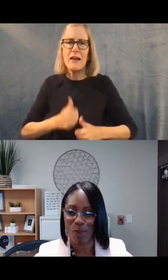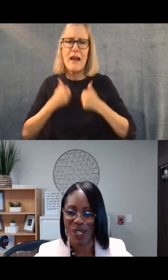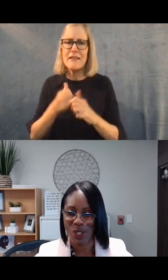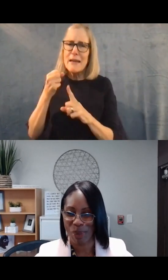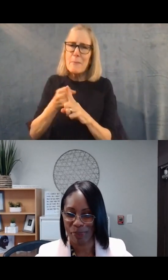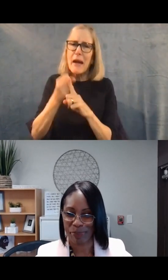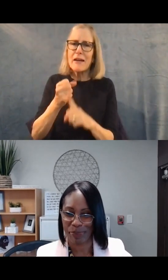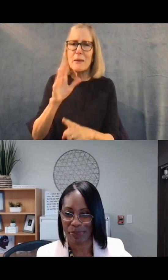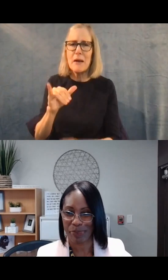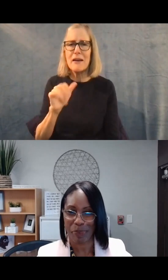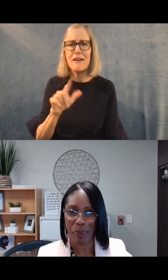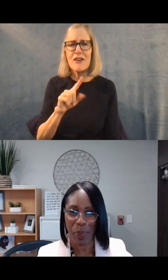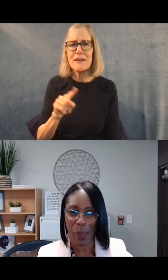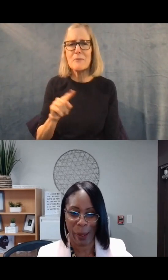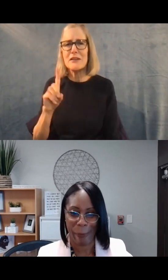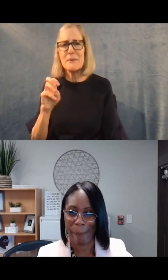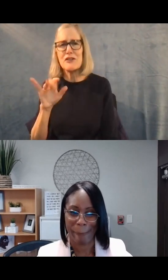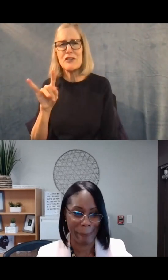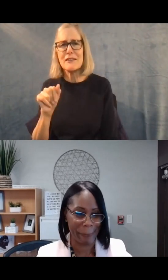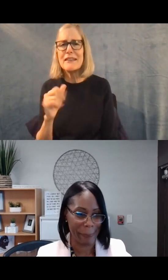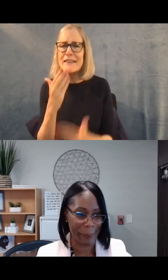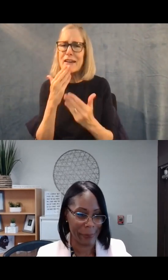you very much.